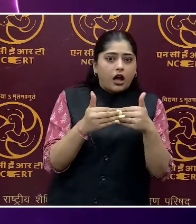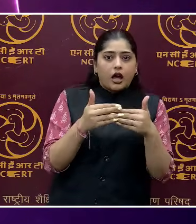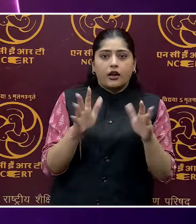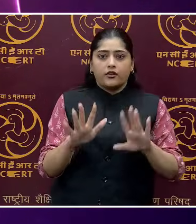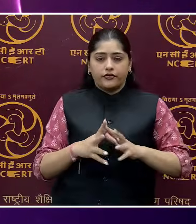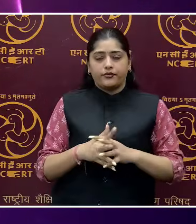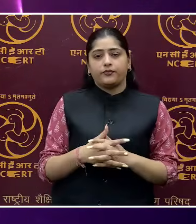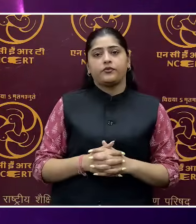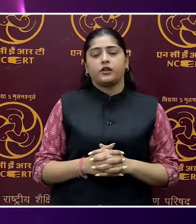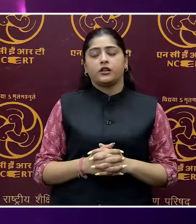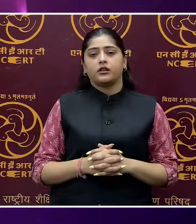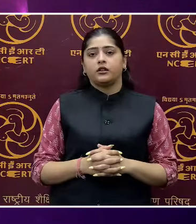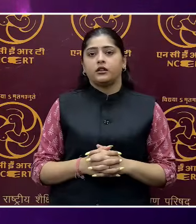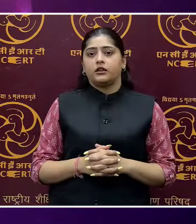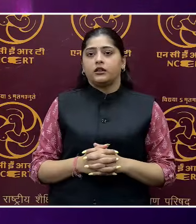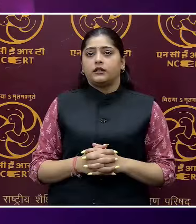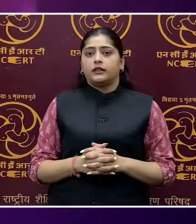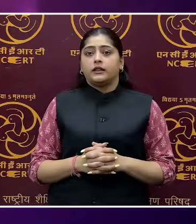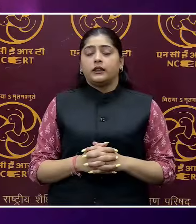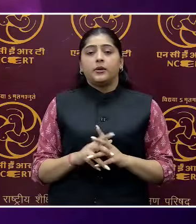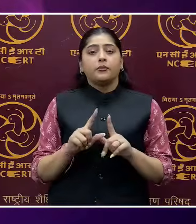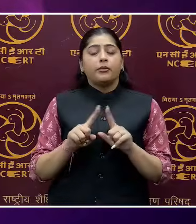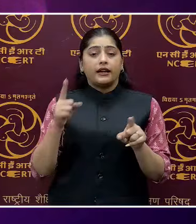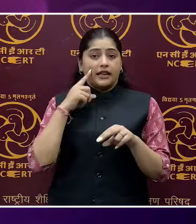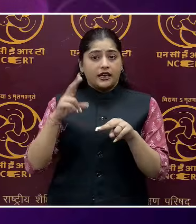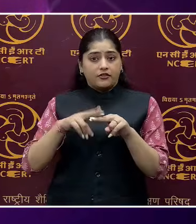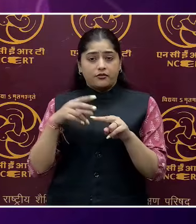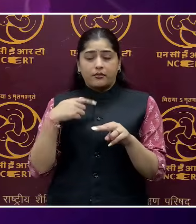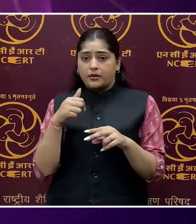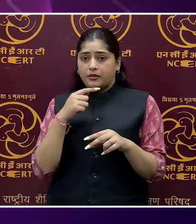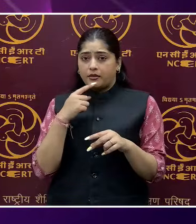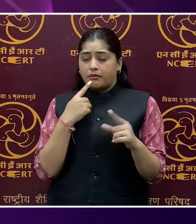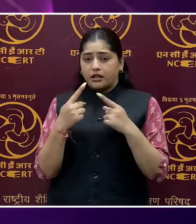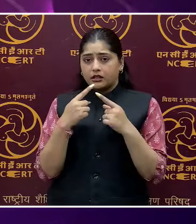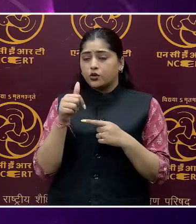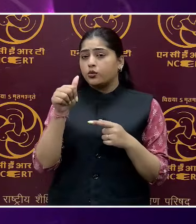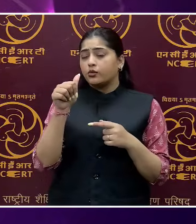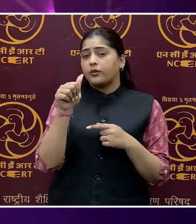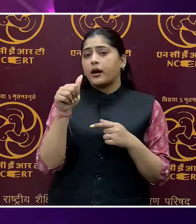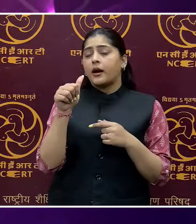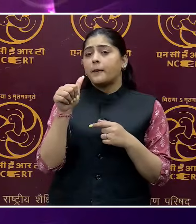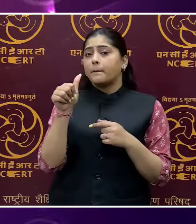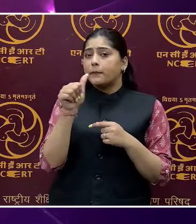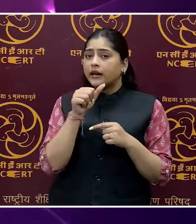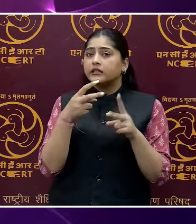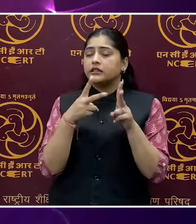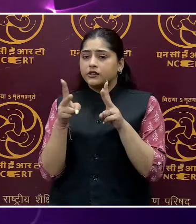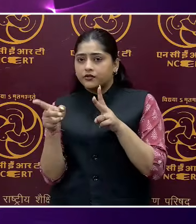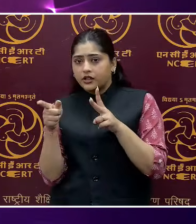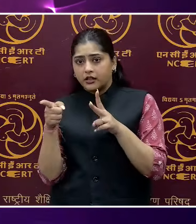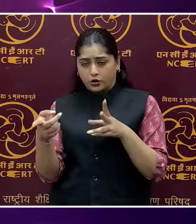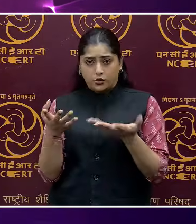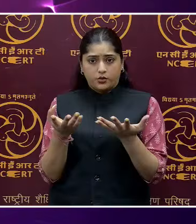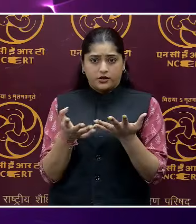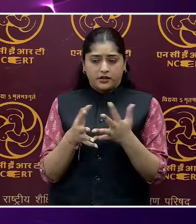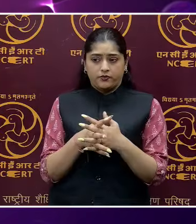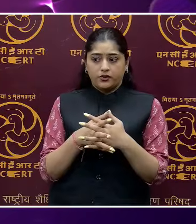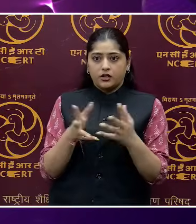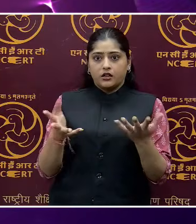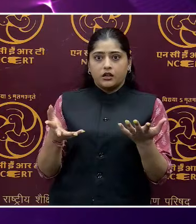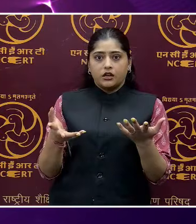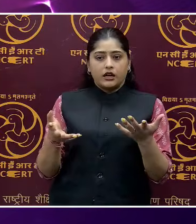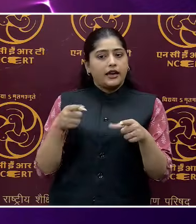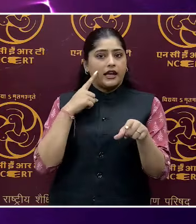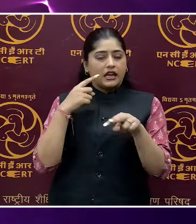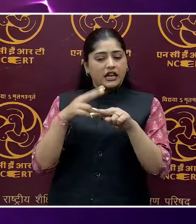pressure. But in liquid states, adapt the shape of their container when apply